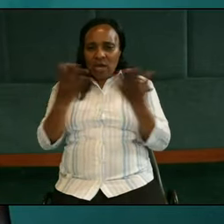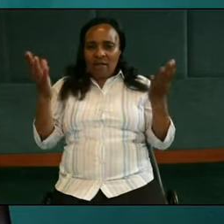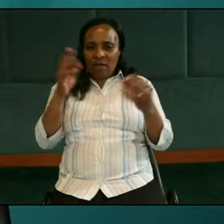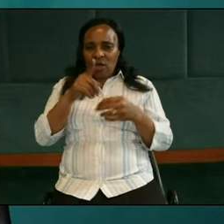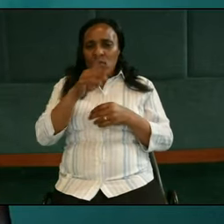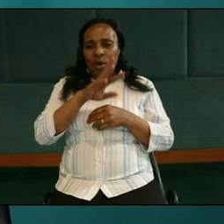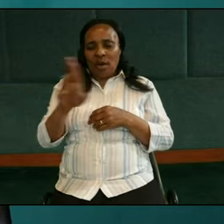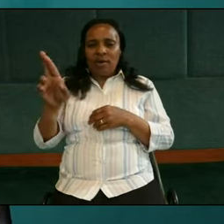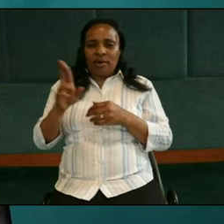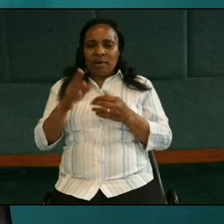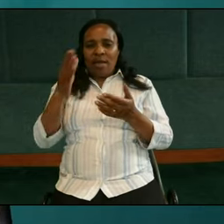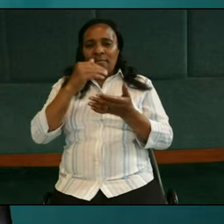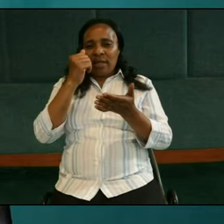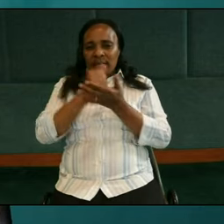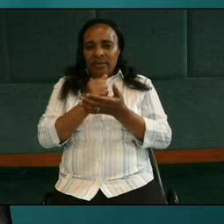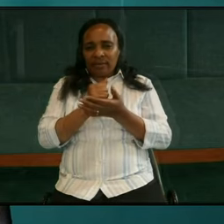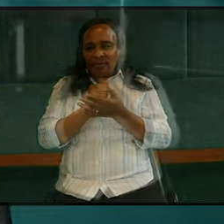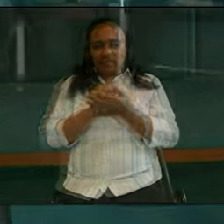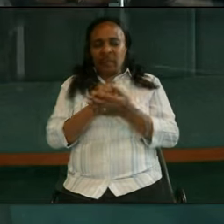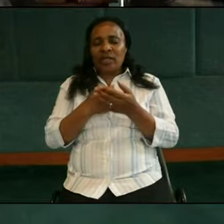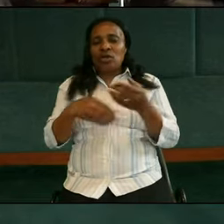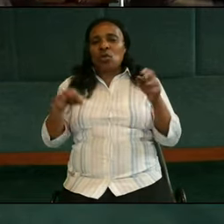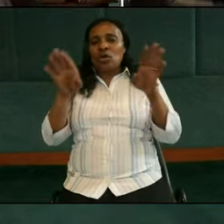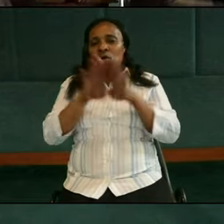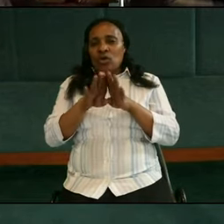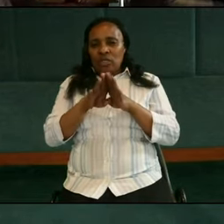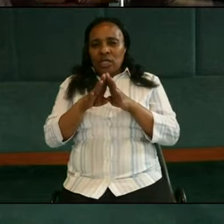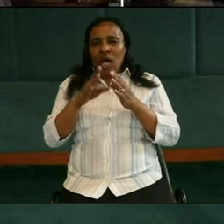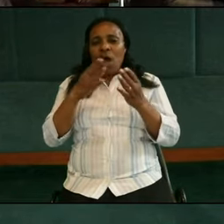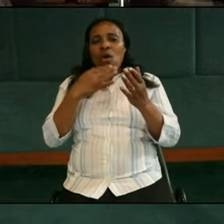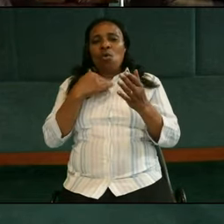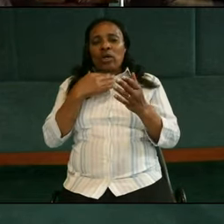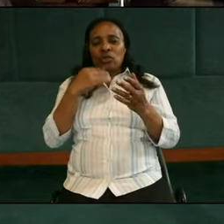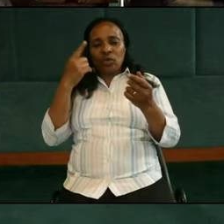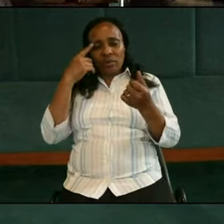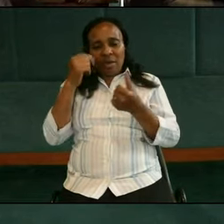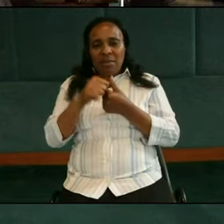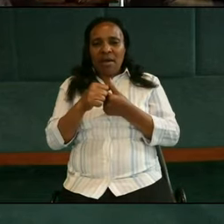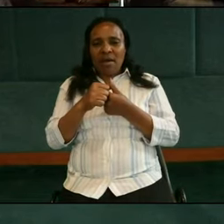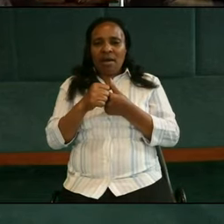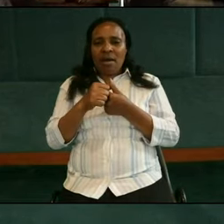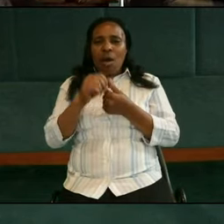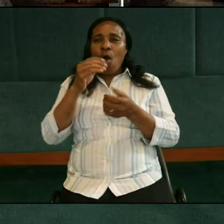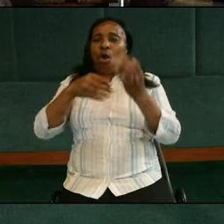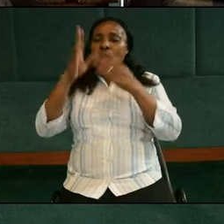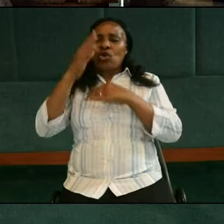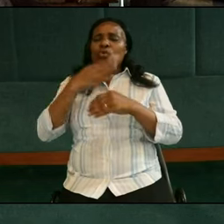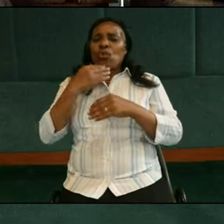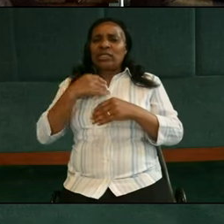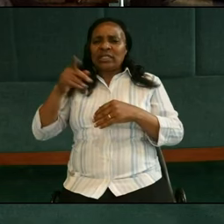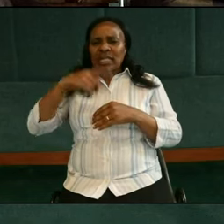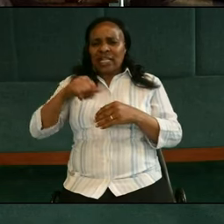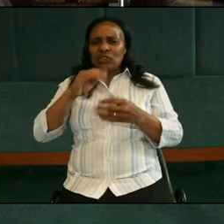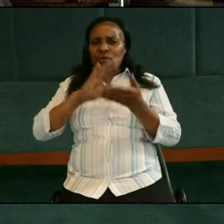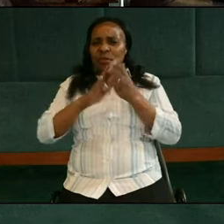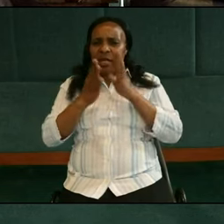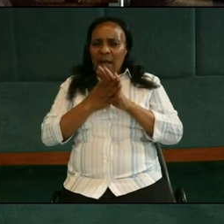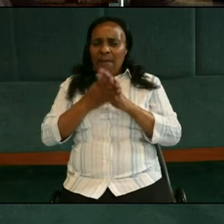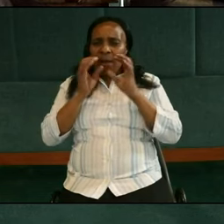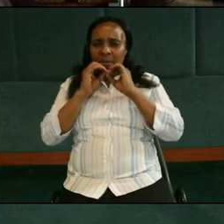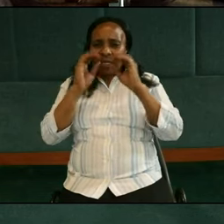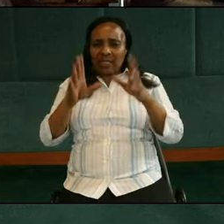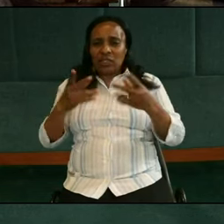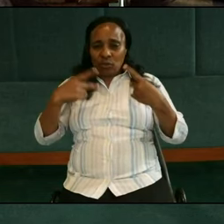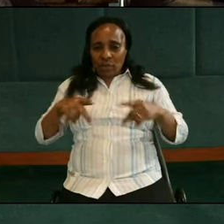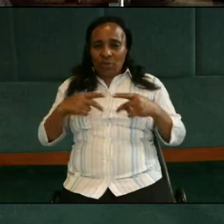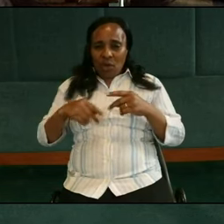are. Amen. Amen. Just to close up, I want us to just remember that God wants us to become a blessing to the people around